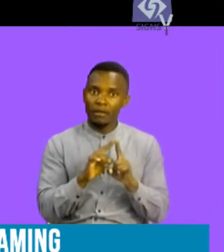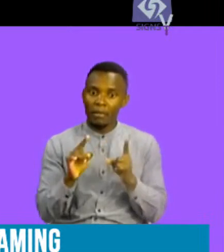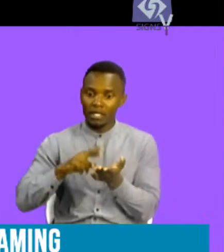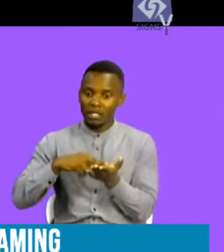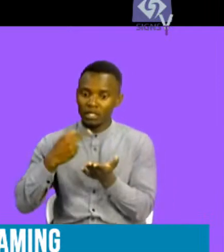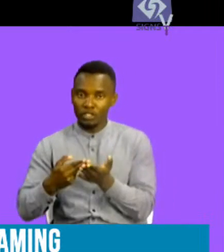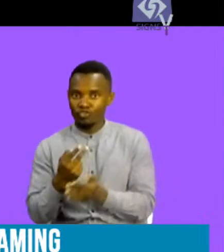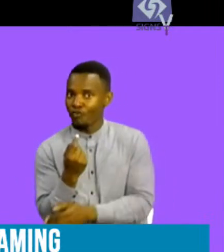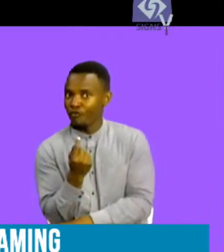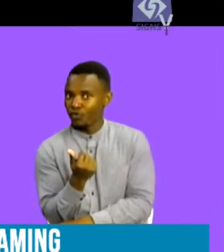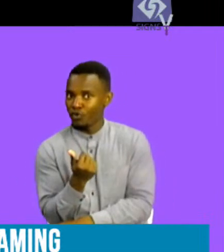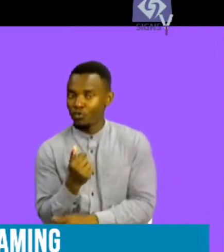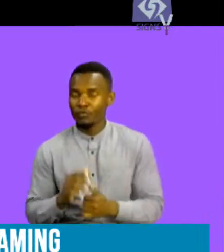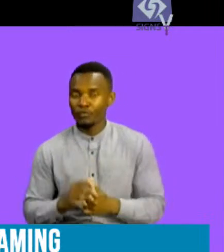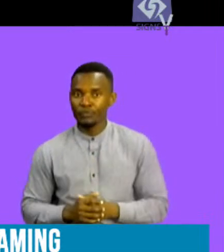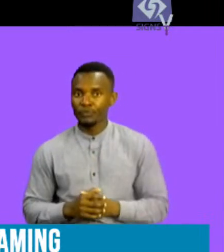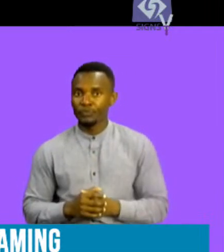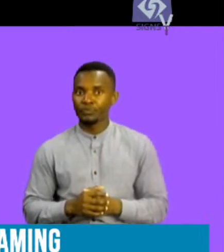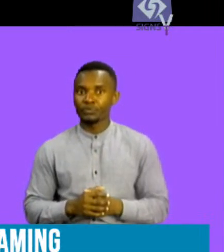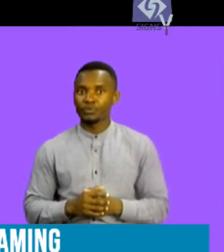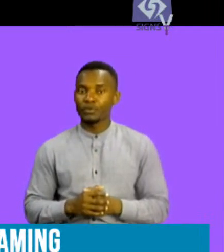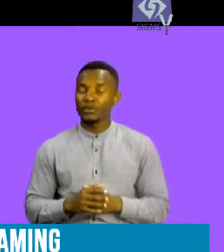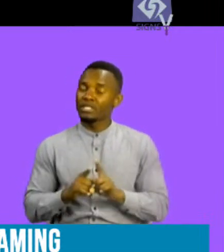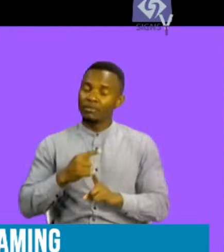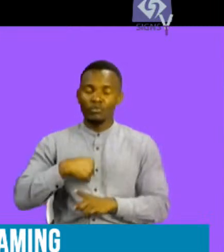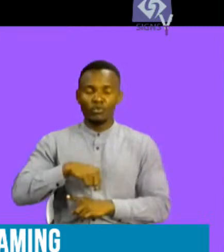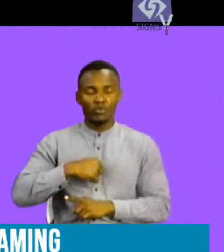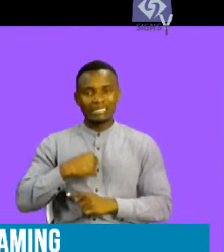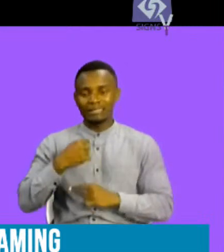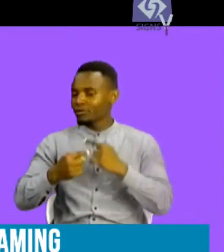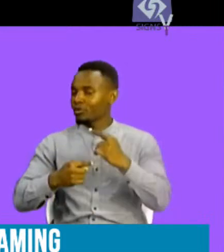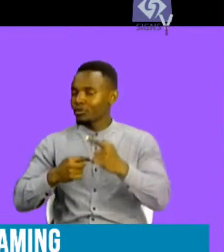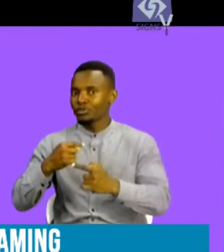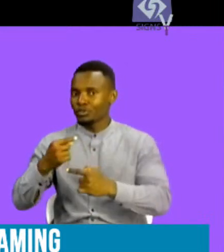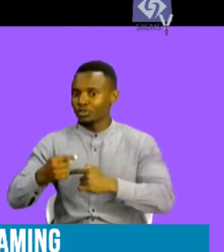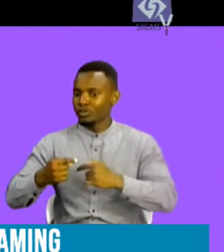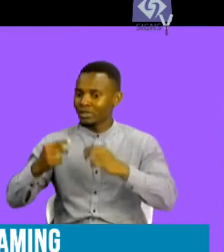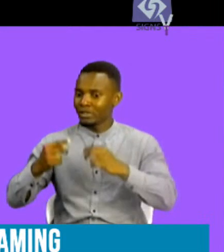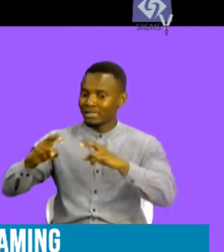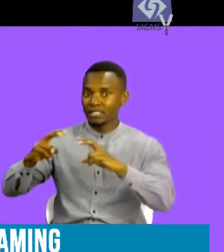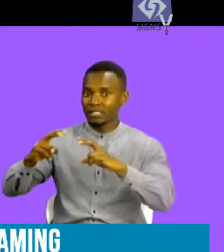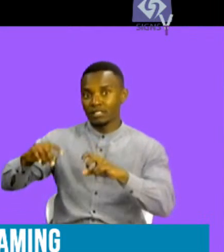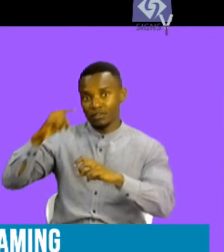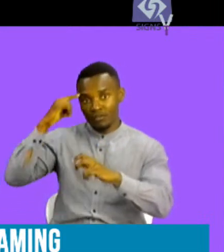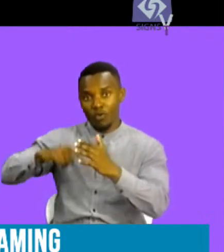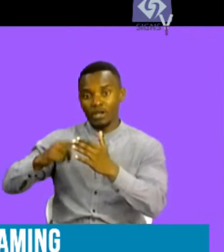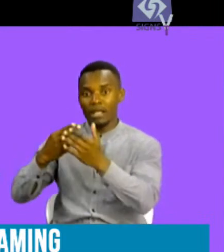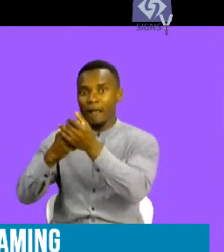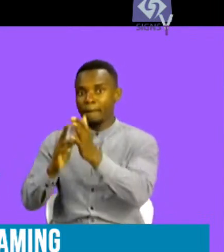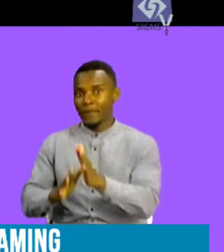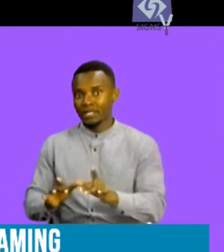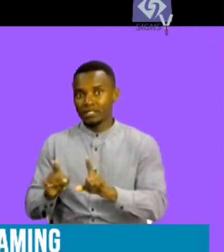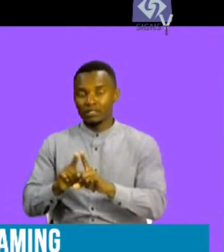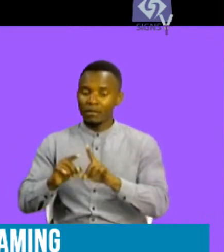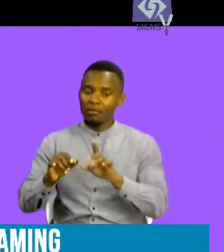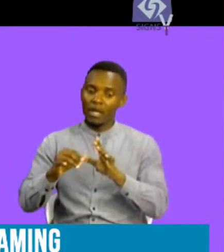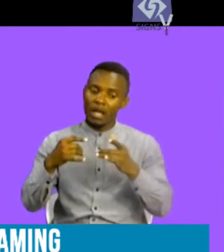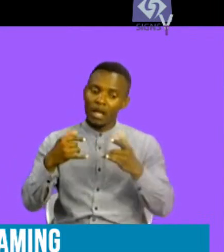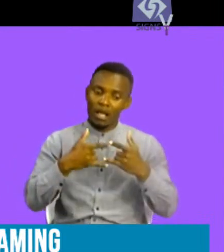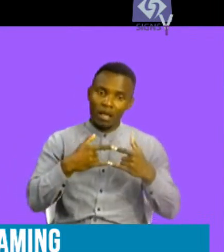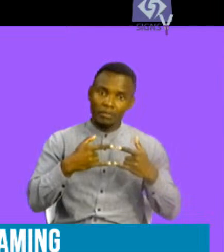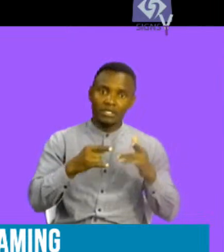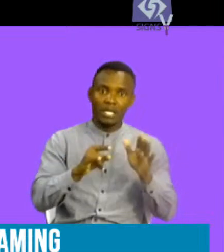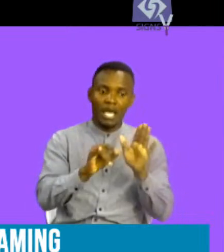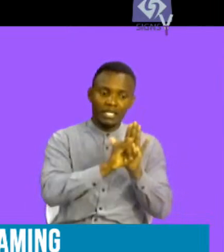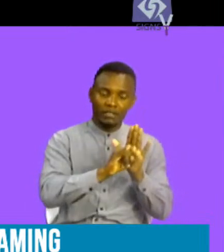of course, one way of mitigating also is to continuously look for partnerships and continuously identify those gaps so that we can